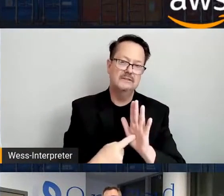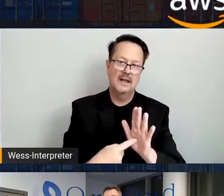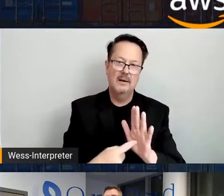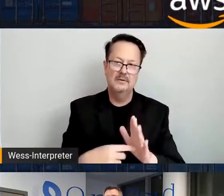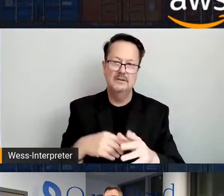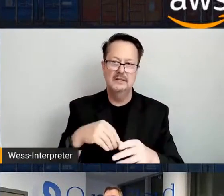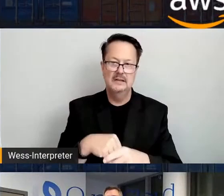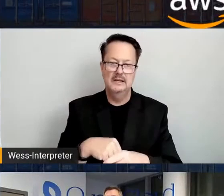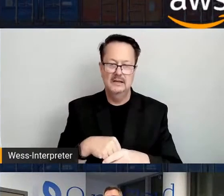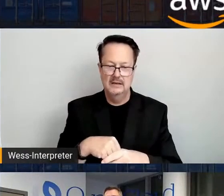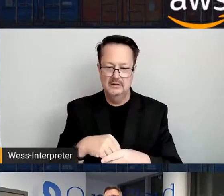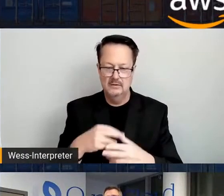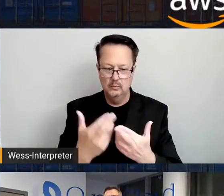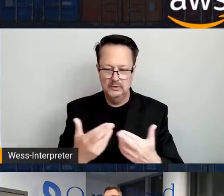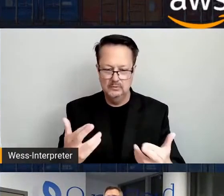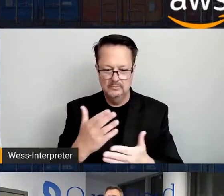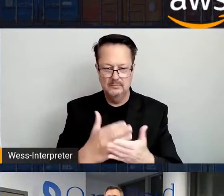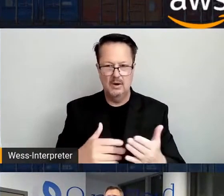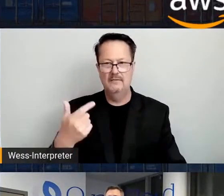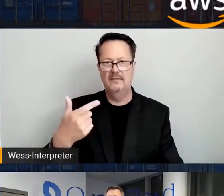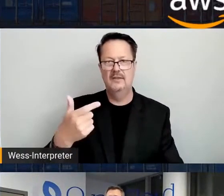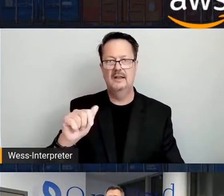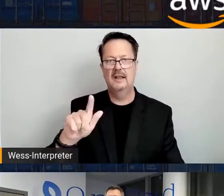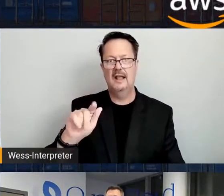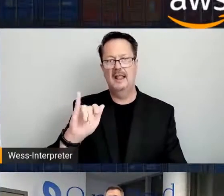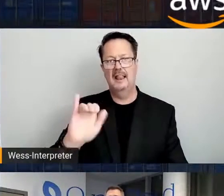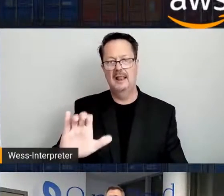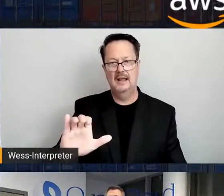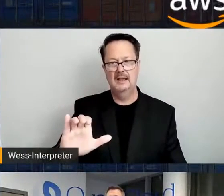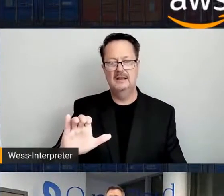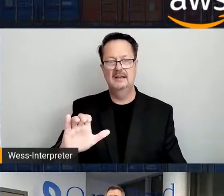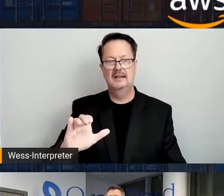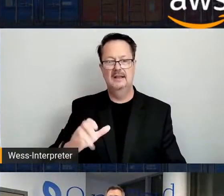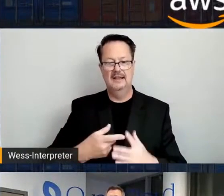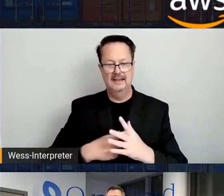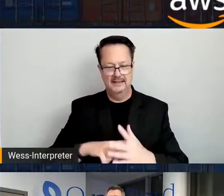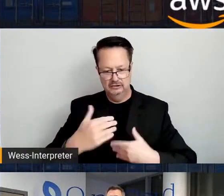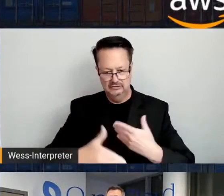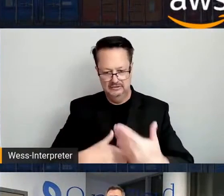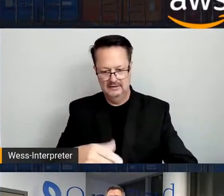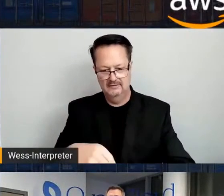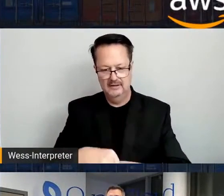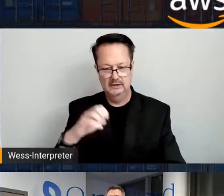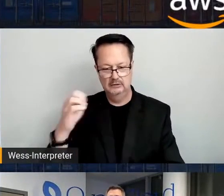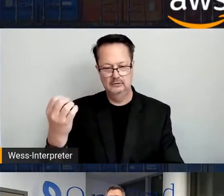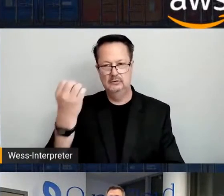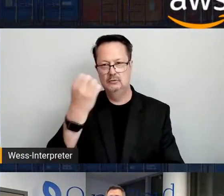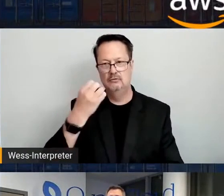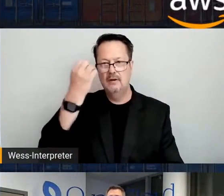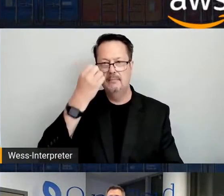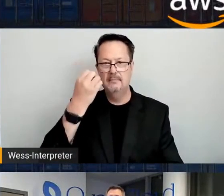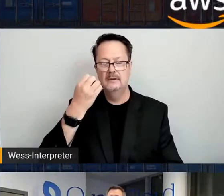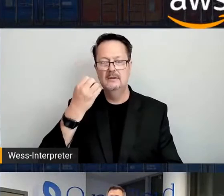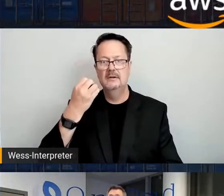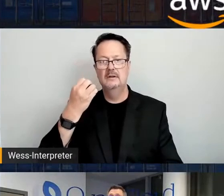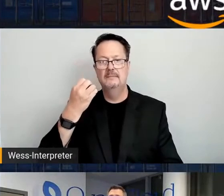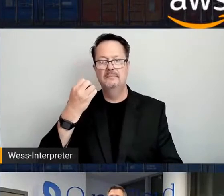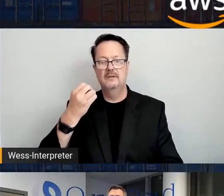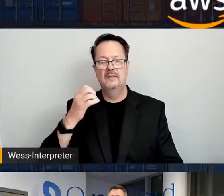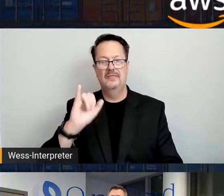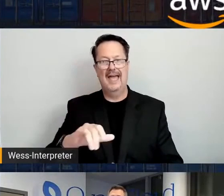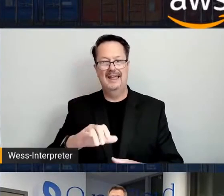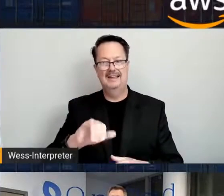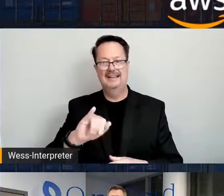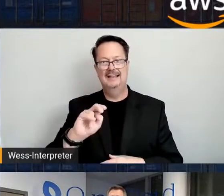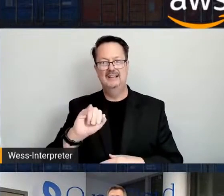are part of the Gaia-X initiative in Europe, which is this sovereign cloud initiative, which